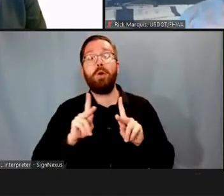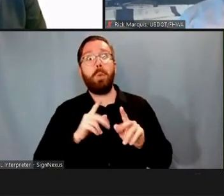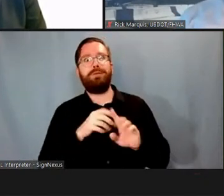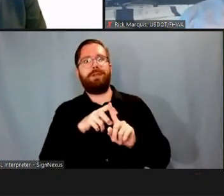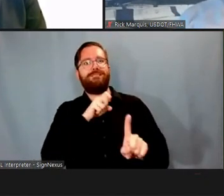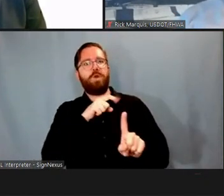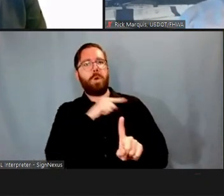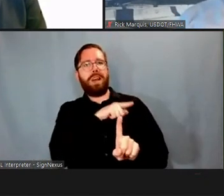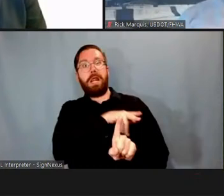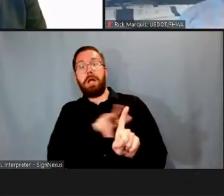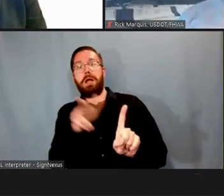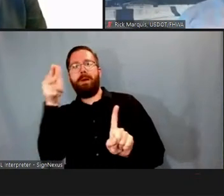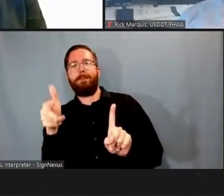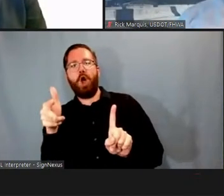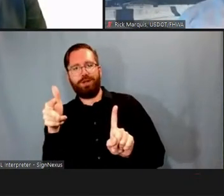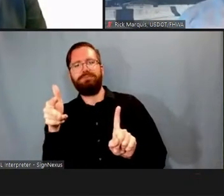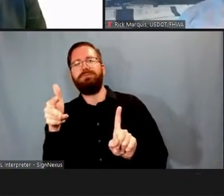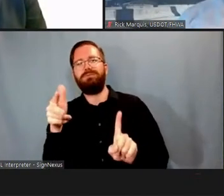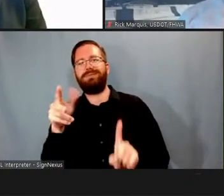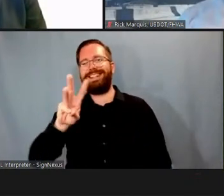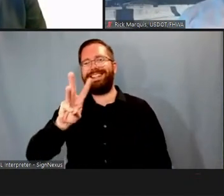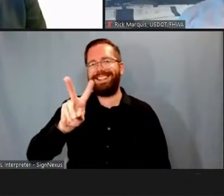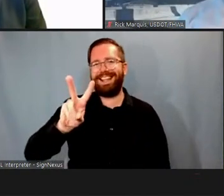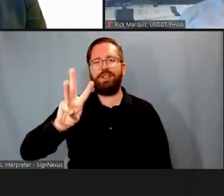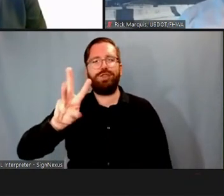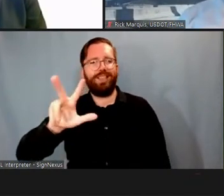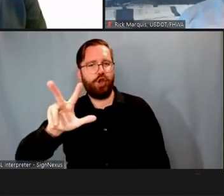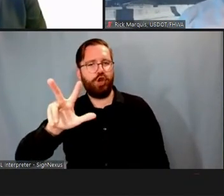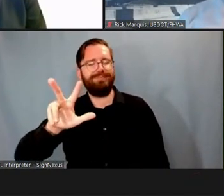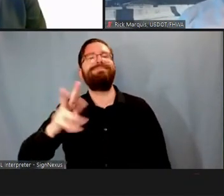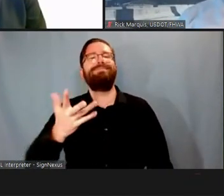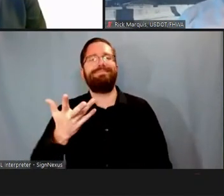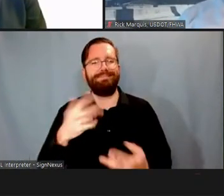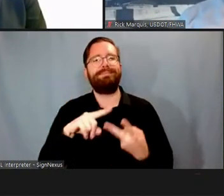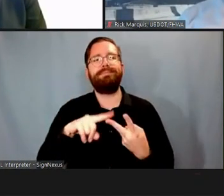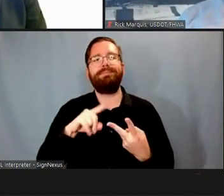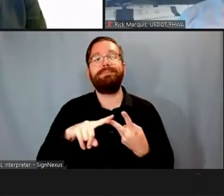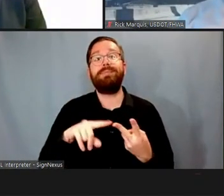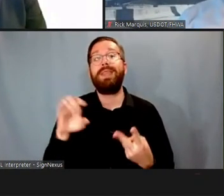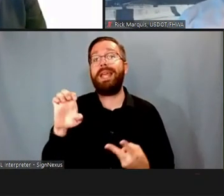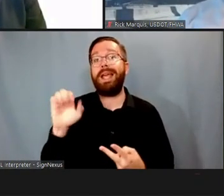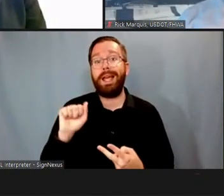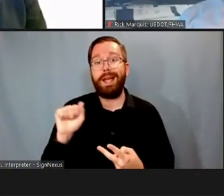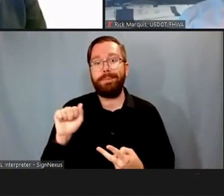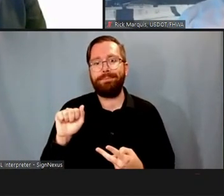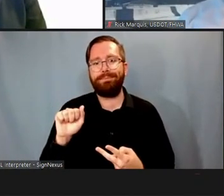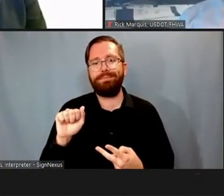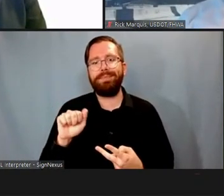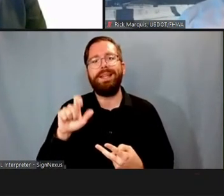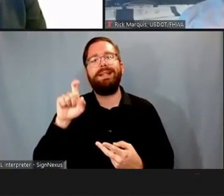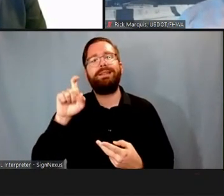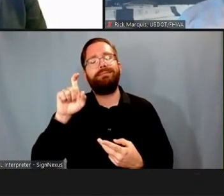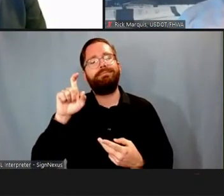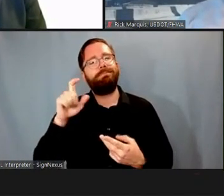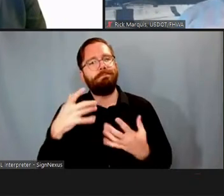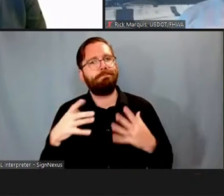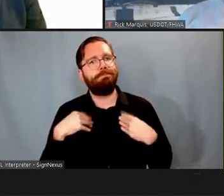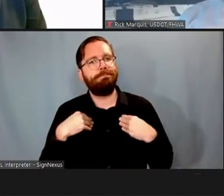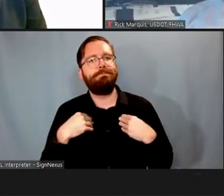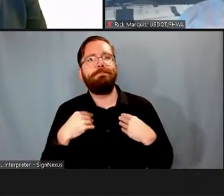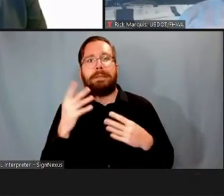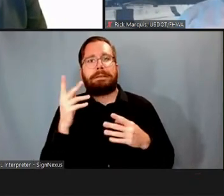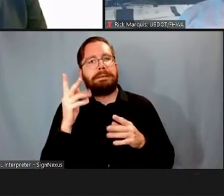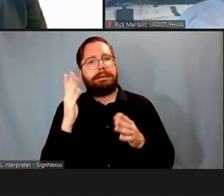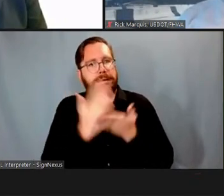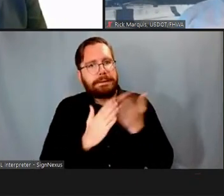crossing credits granted through at other crossings two the ea concedes that some vulnerable populations would incur